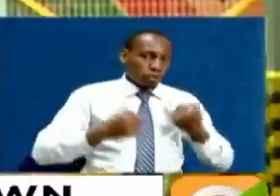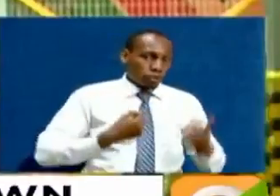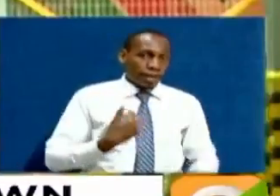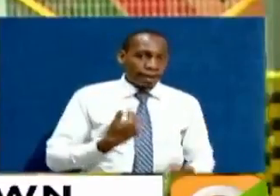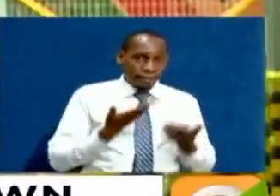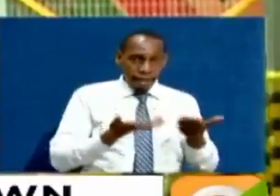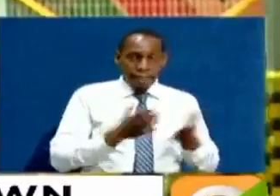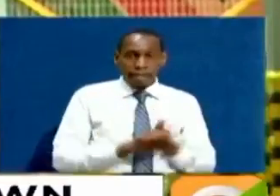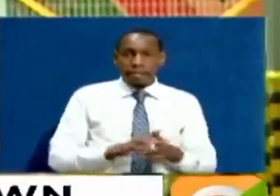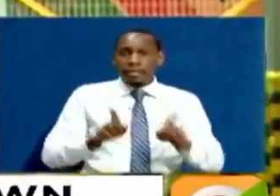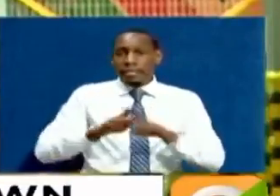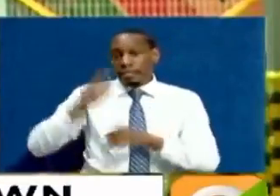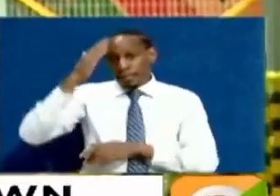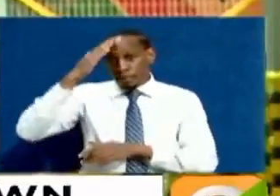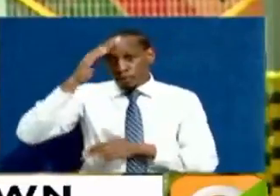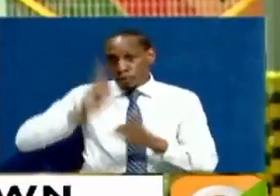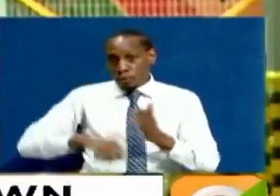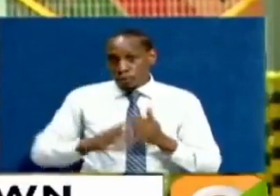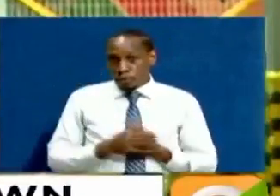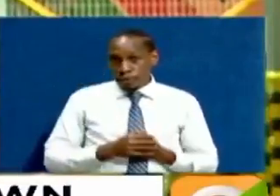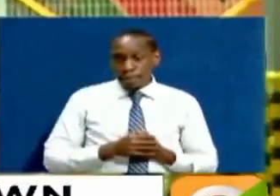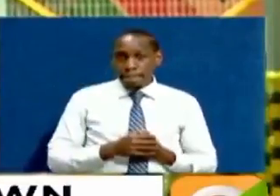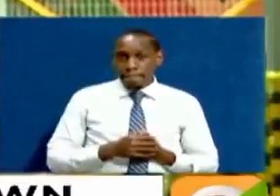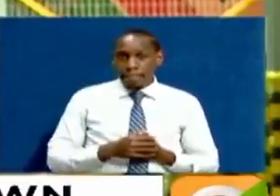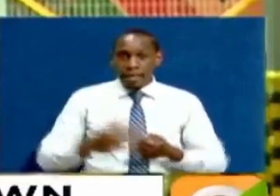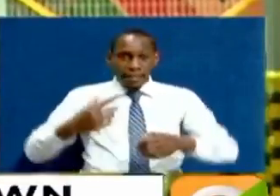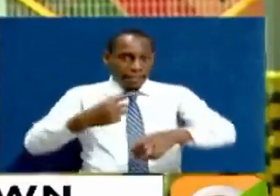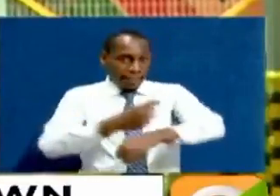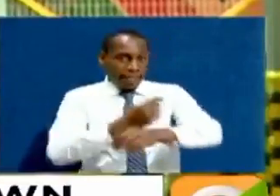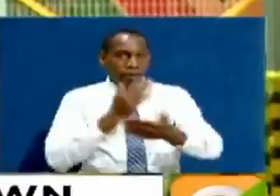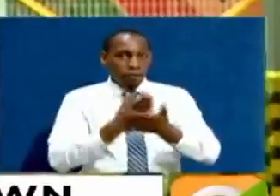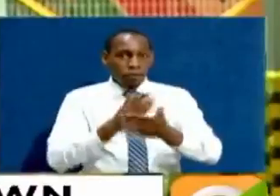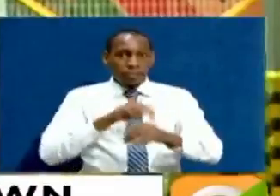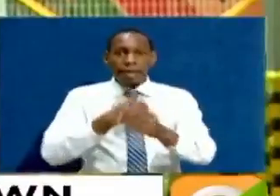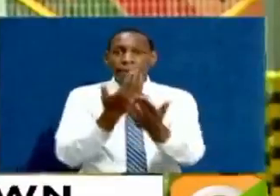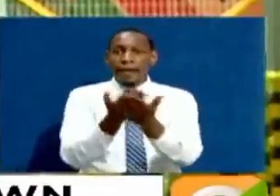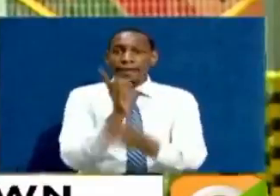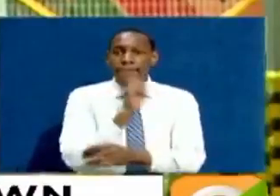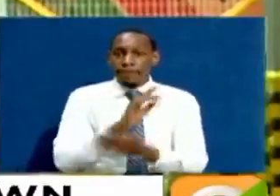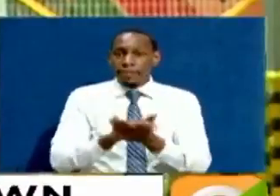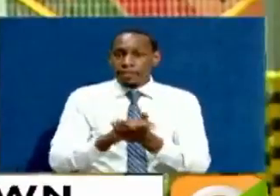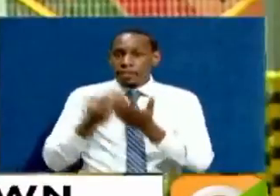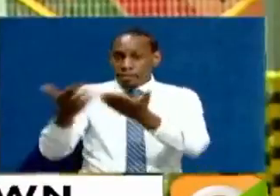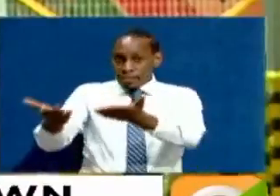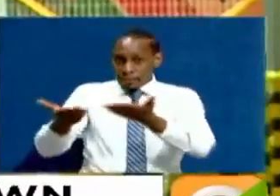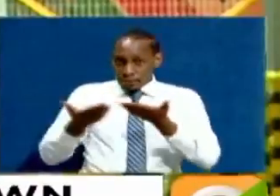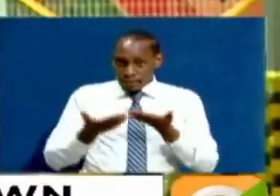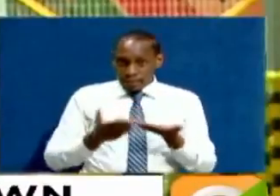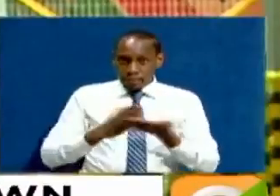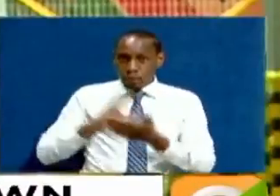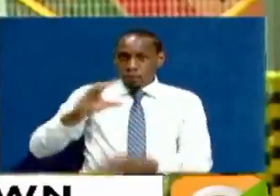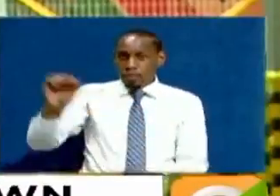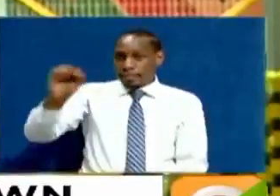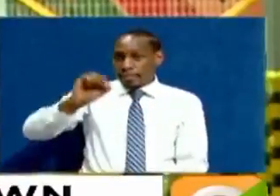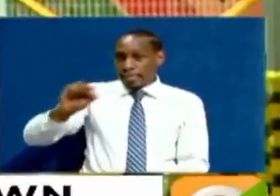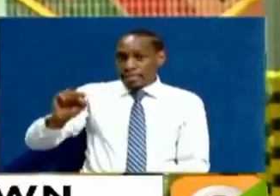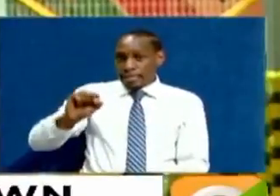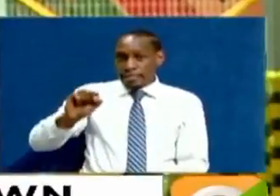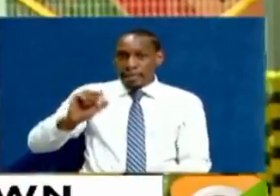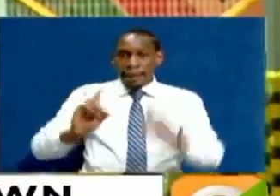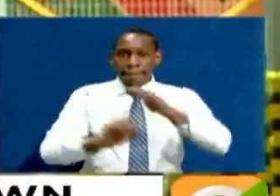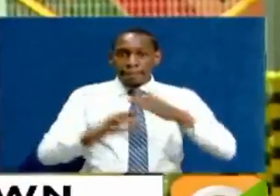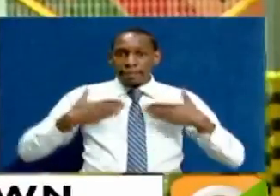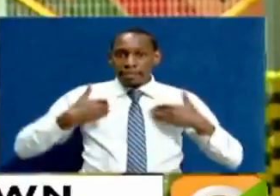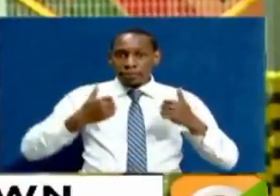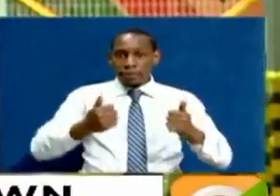here. We understand that the doses, obviously, once they arrive, they'll be received by the Cabinet Secretary, Ministry